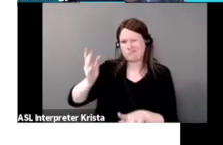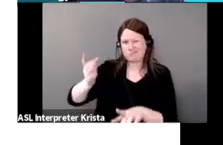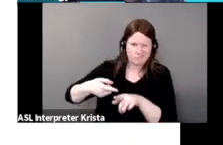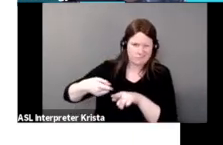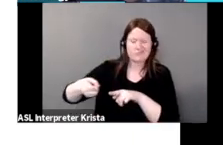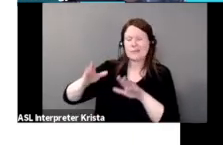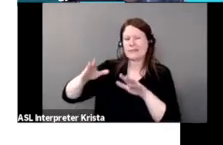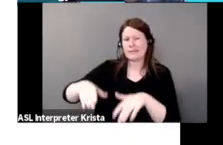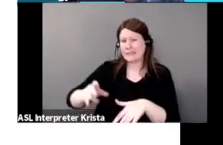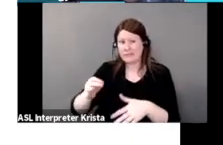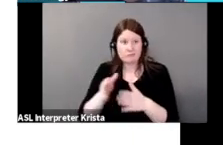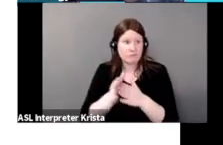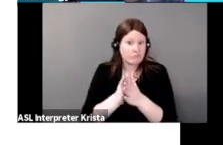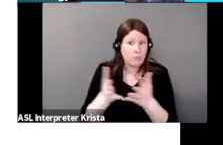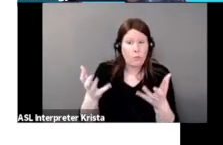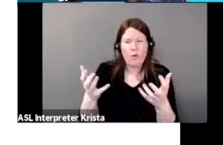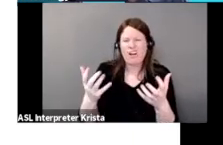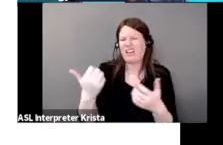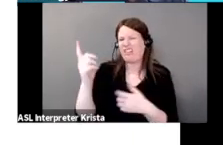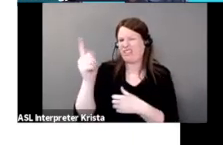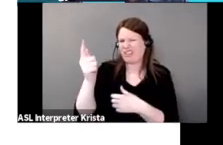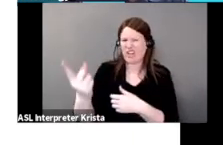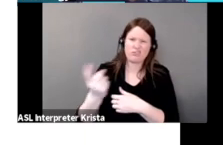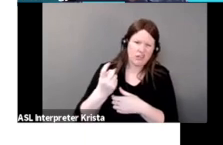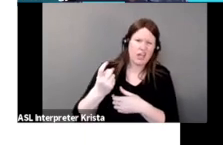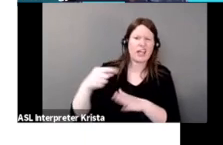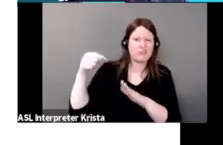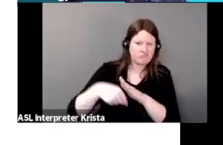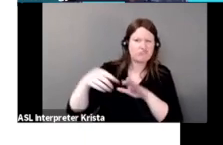really interested in that, then ask me afterwards.